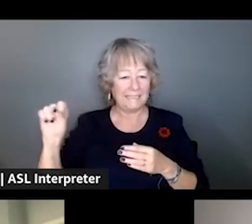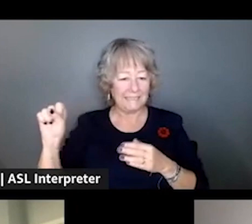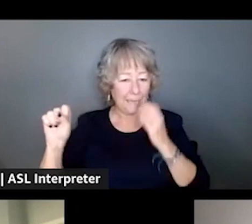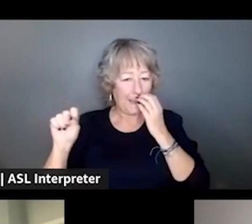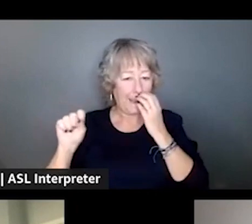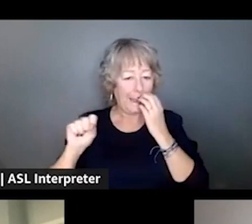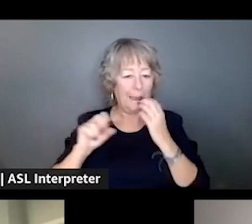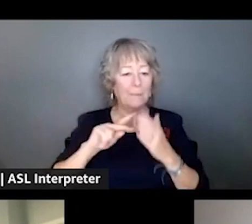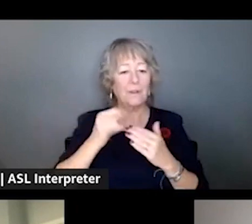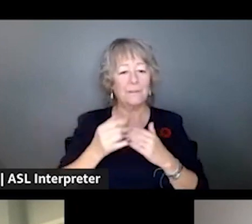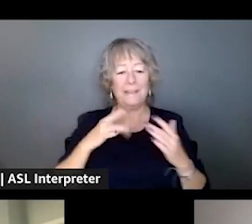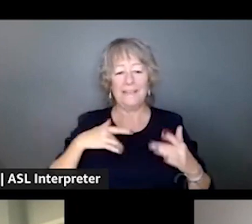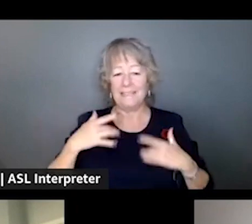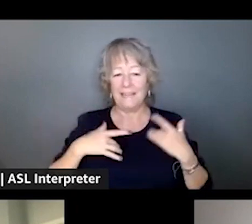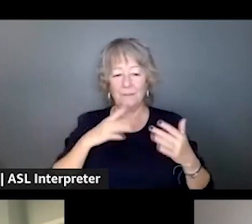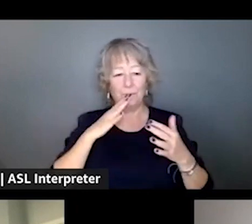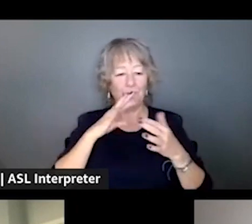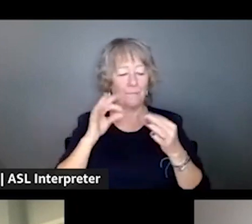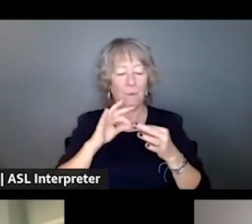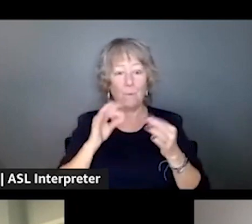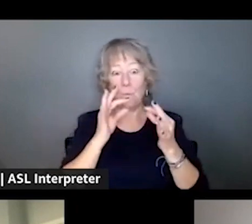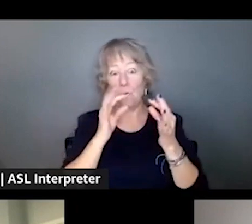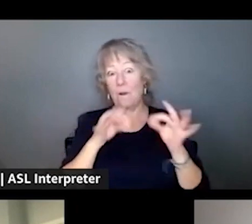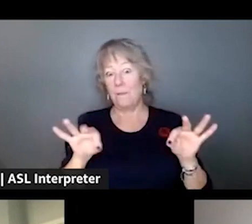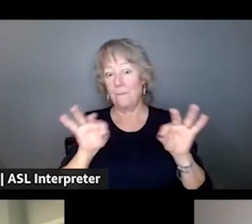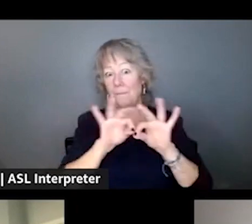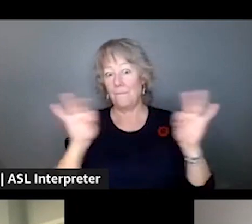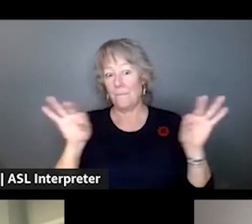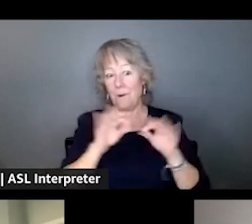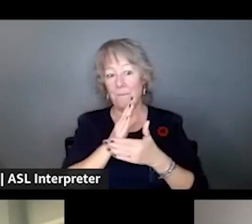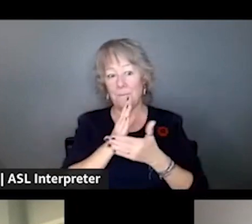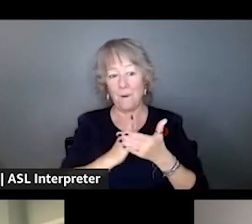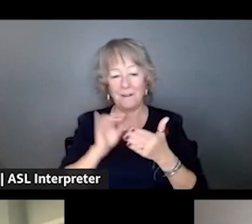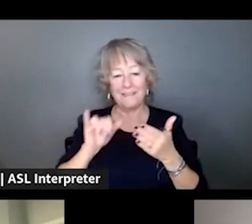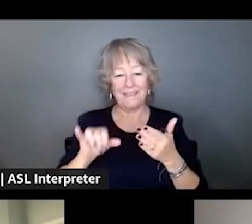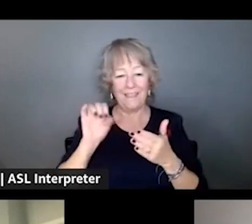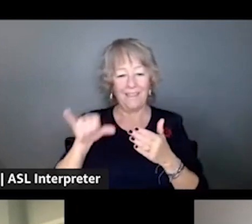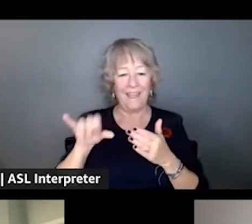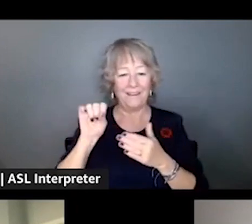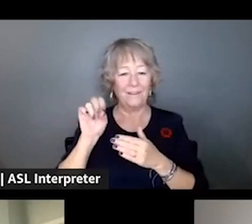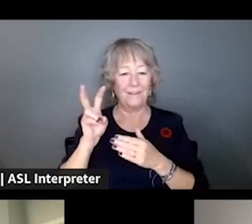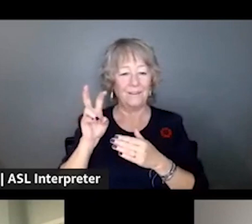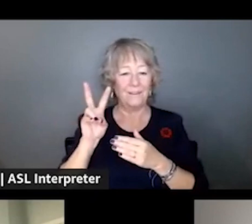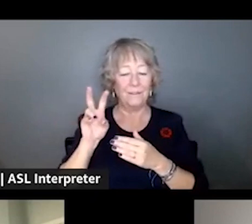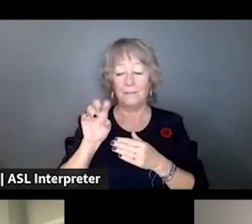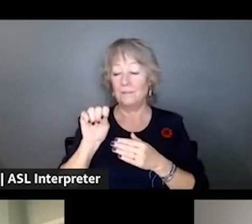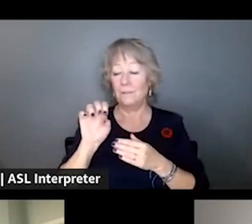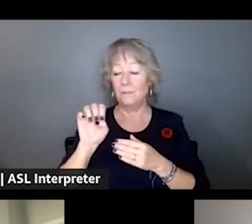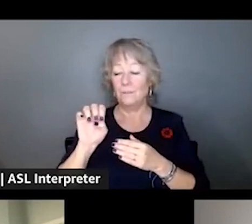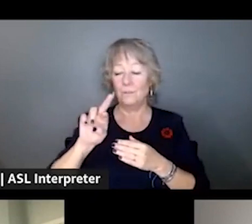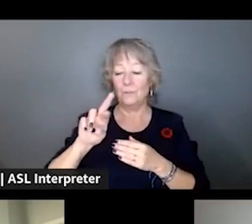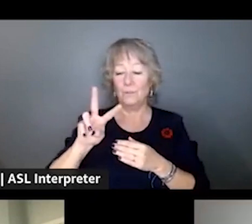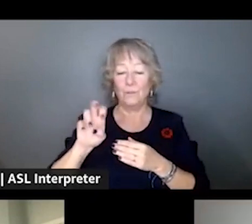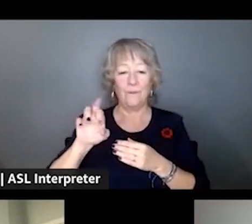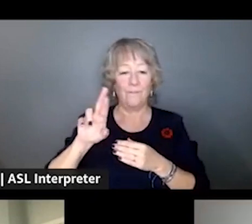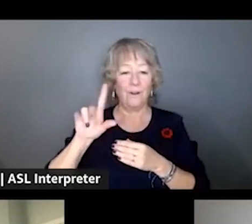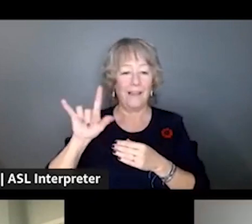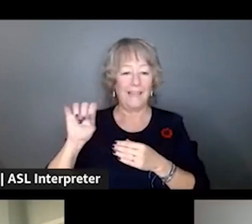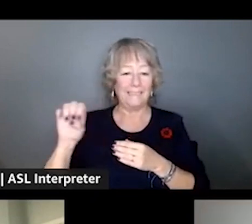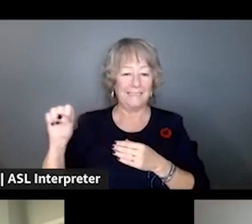excited to be talking about one of the key features in Opensearch Serverless. We're going to learn a lot about Opensearch